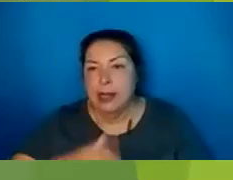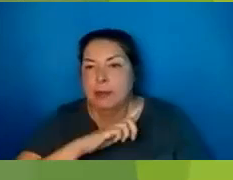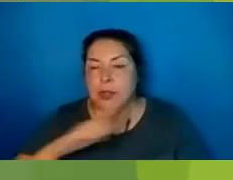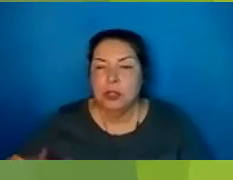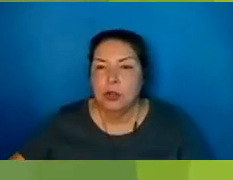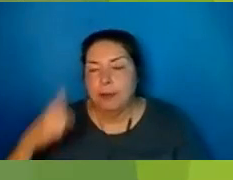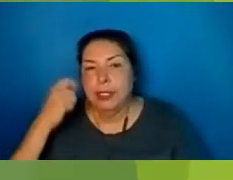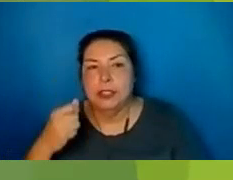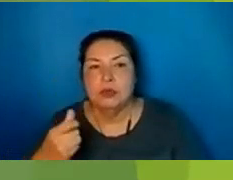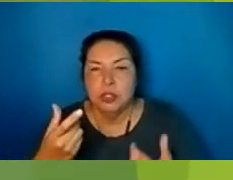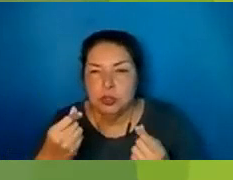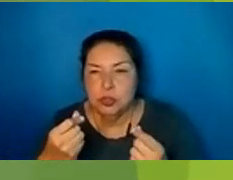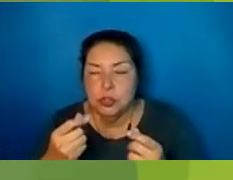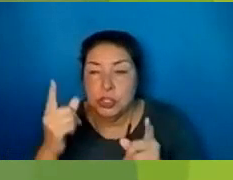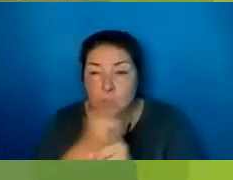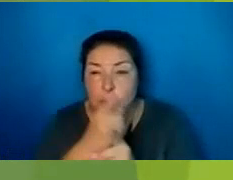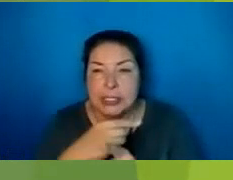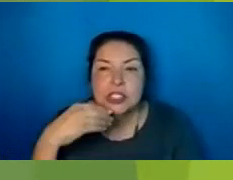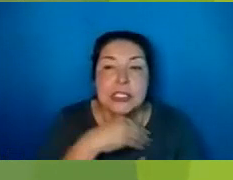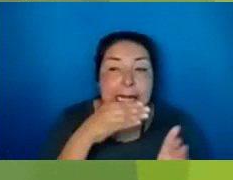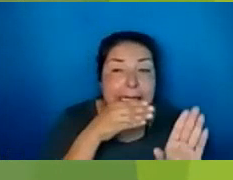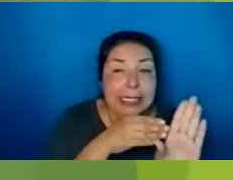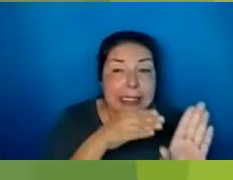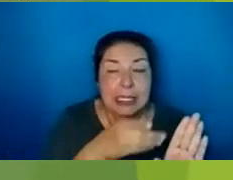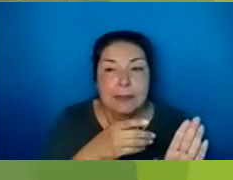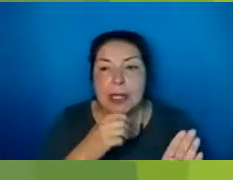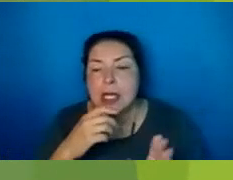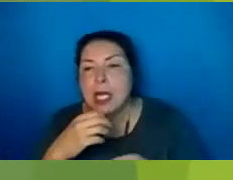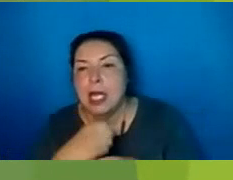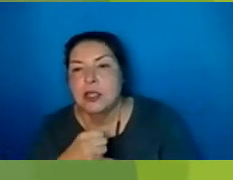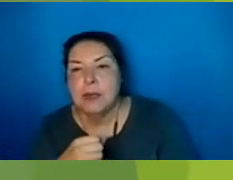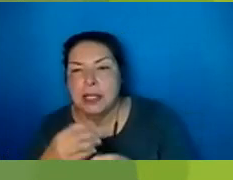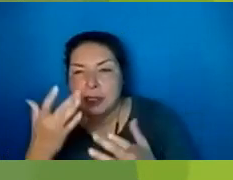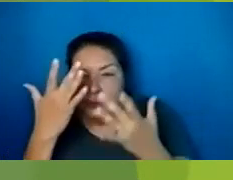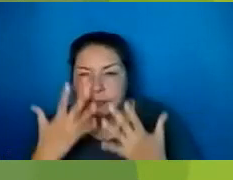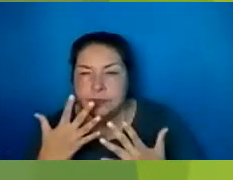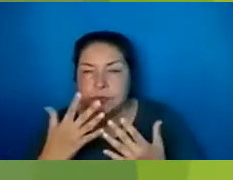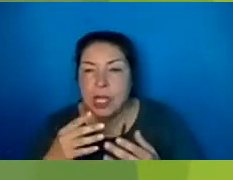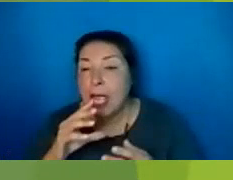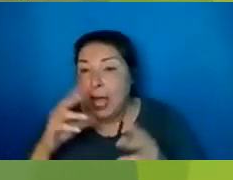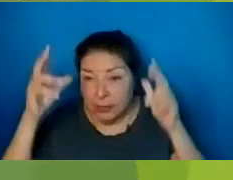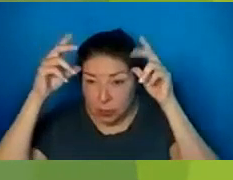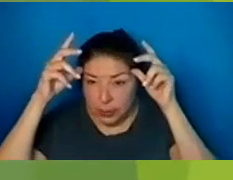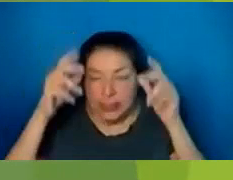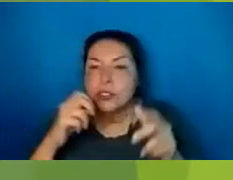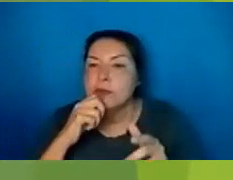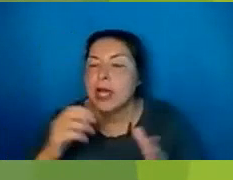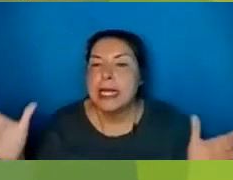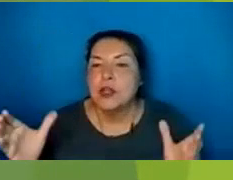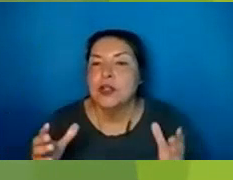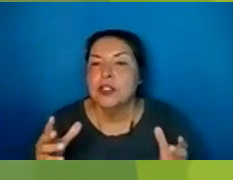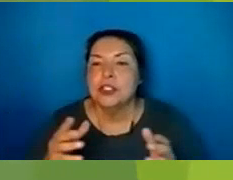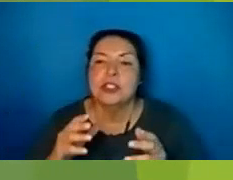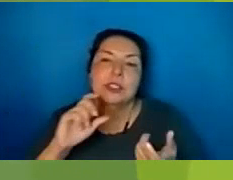with falsehood and did not cause him grief, but have encouraged the wicked not to turn from his wicked way and preserve